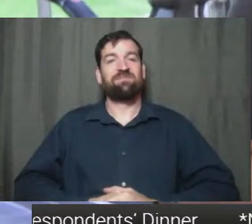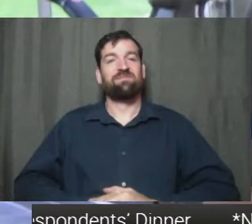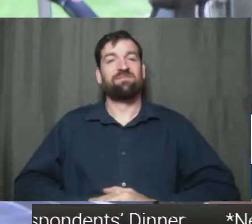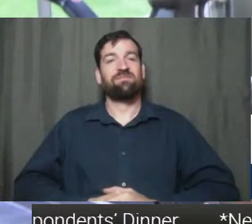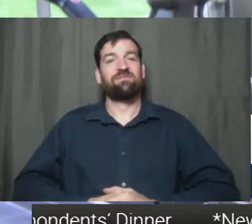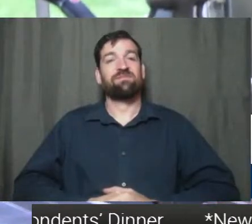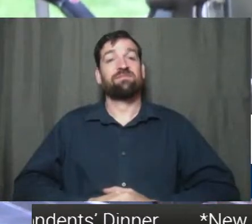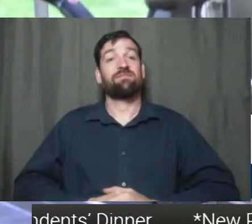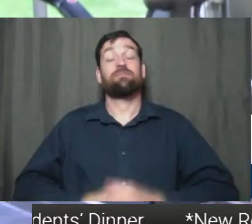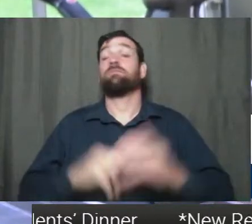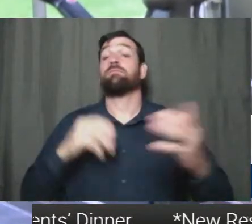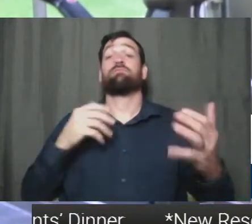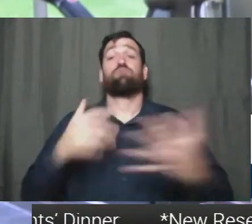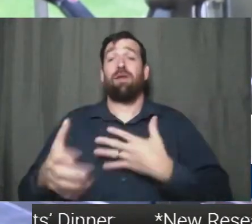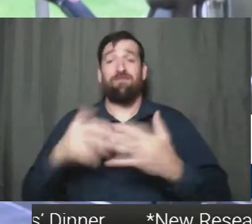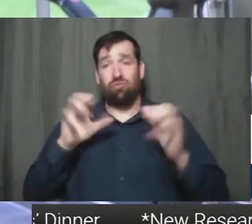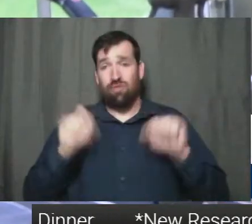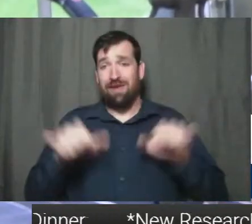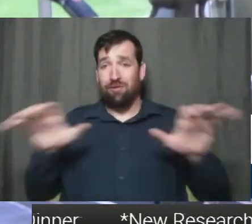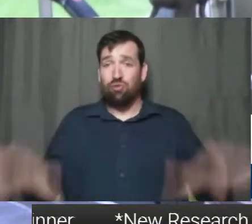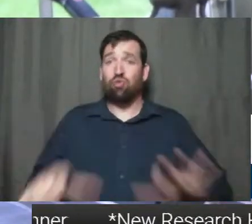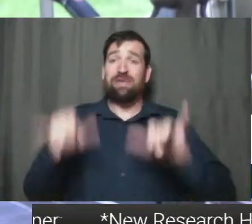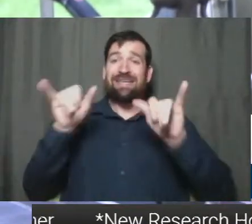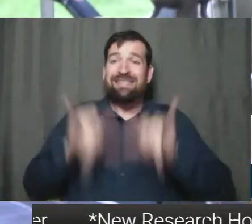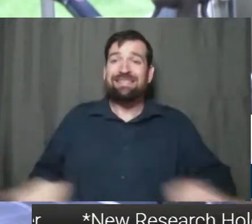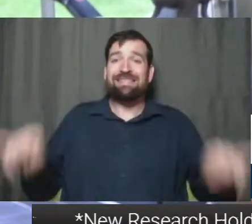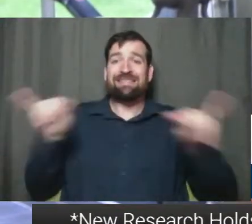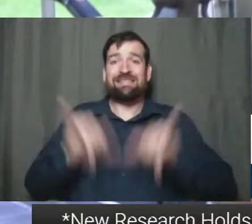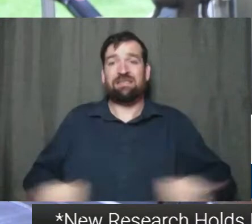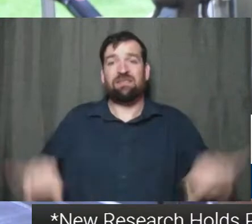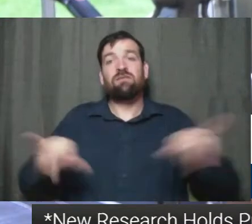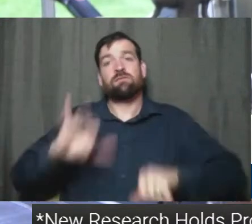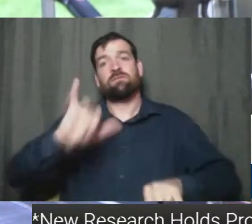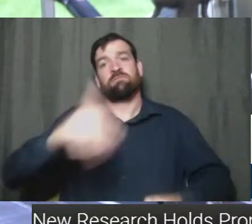Whatever you can do consistently is the best tip I can give you.